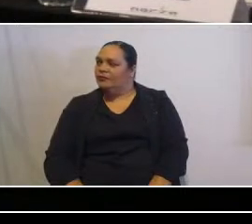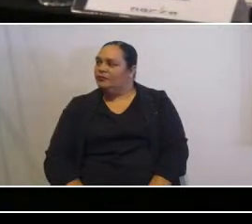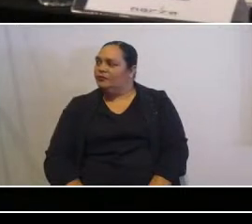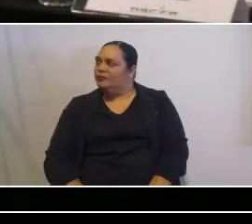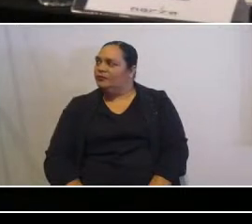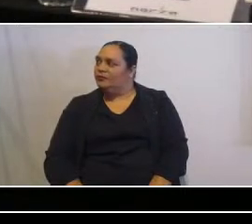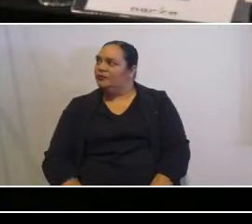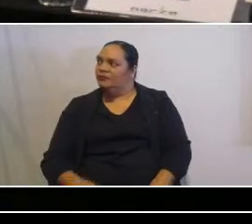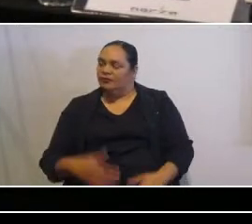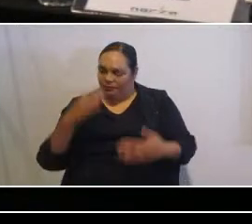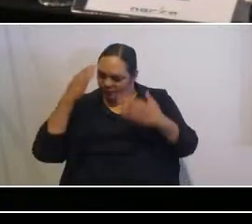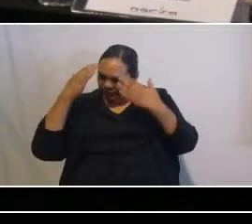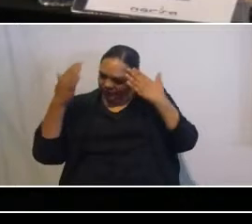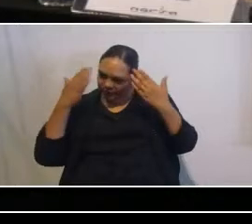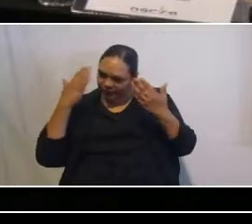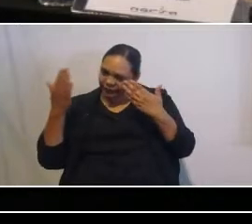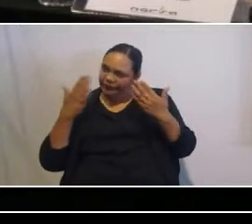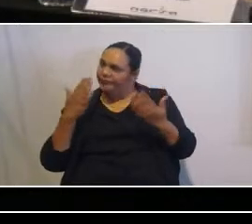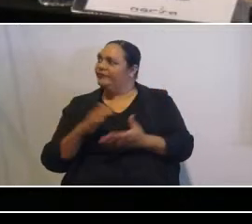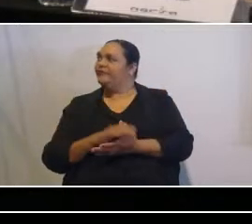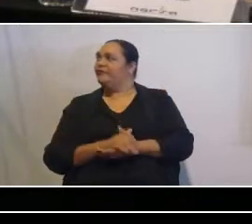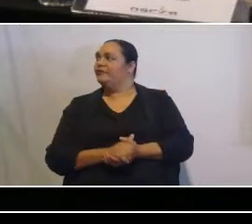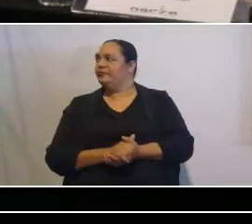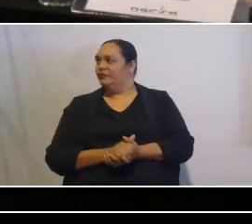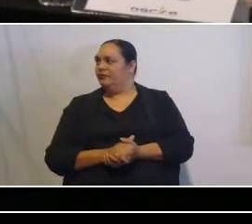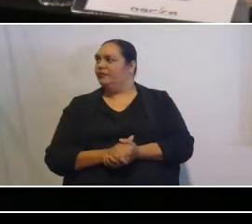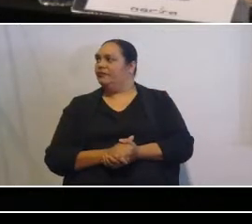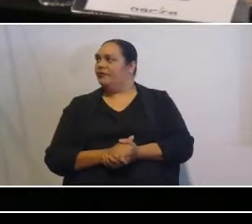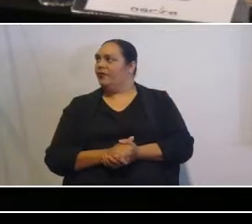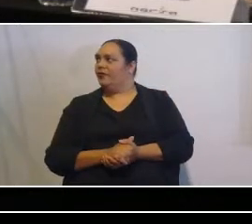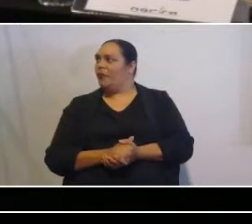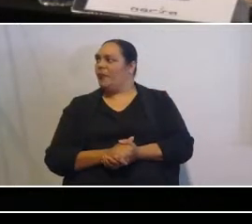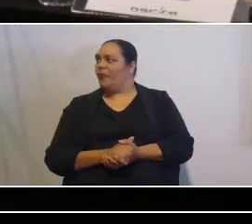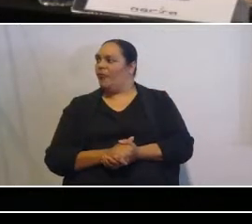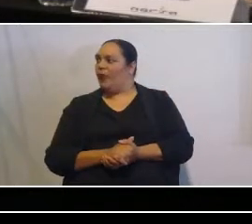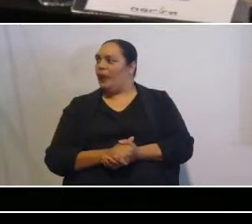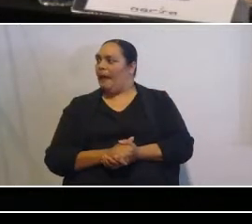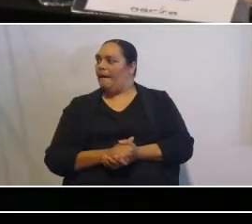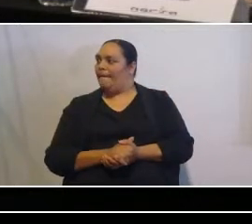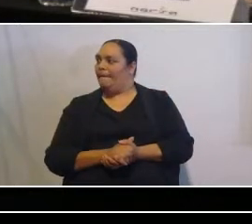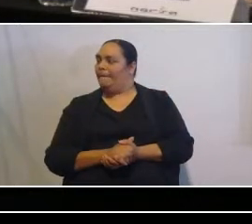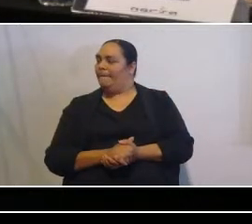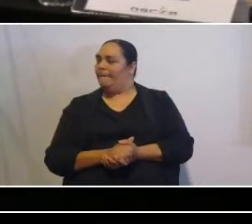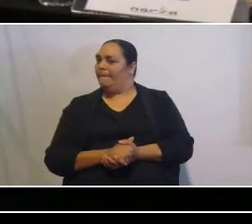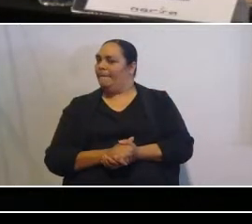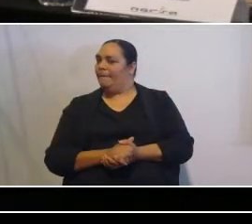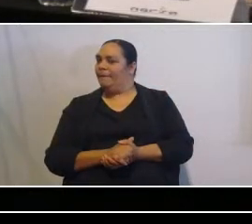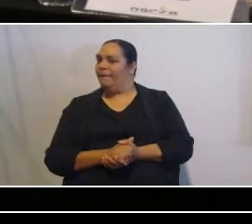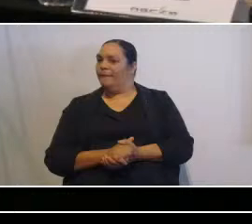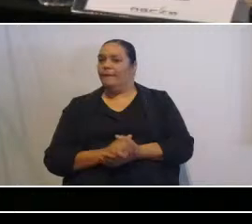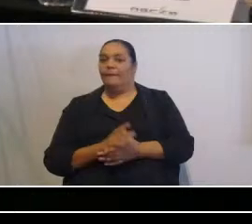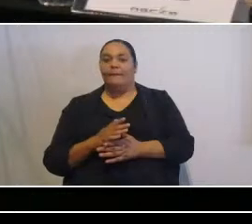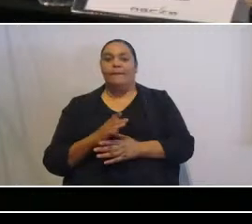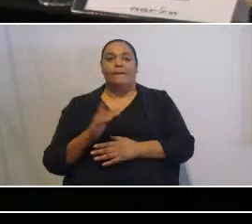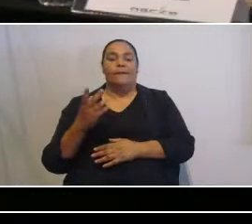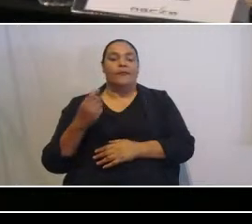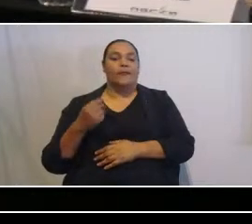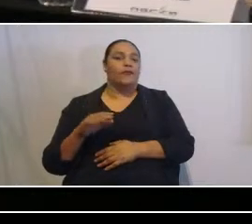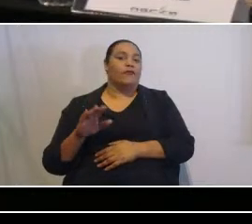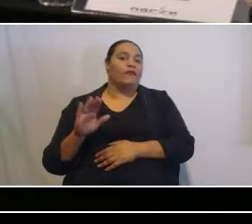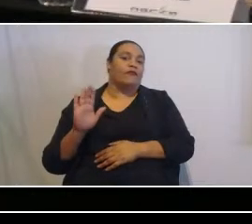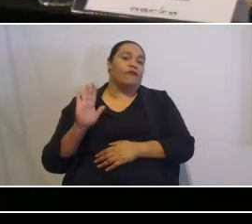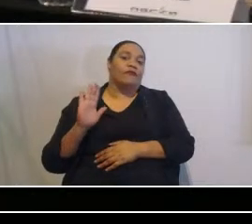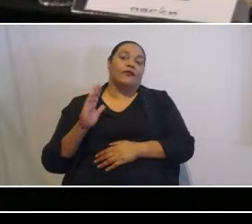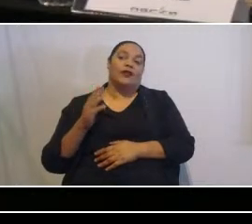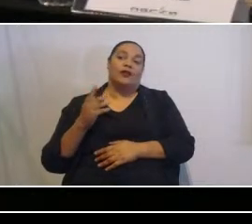Sawubona, Mr. Ngidi. Okay. All right. Do you have any objections in taking the